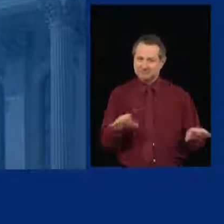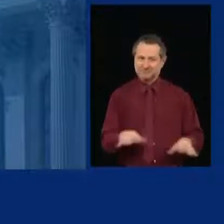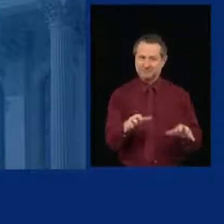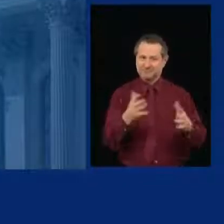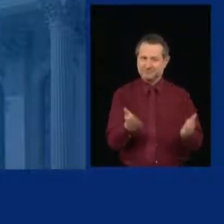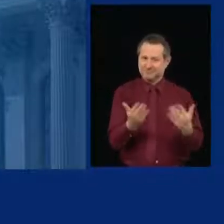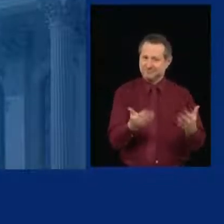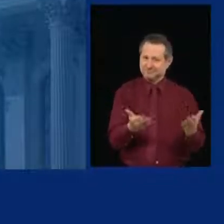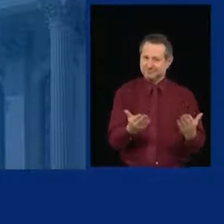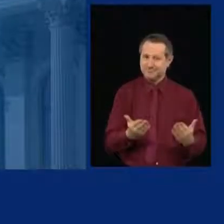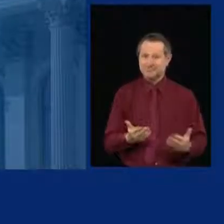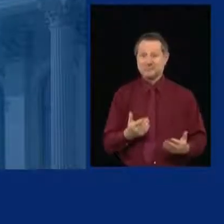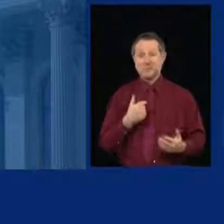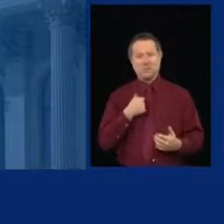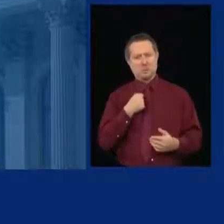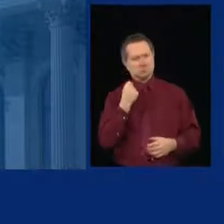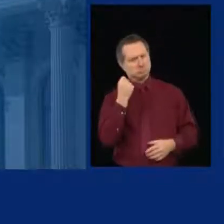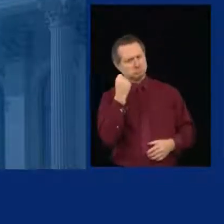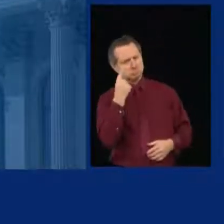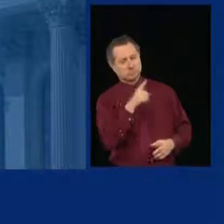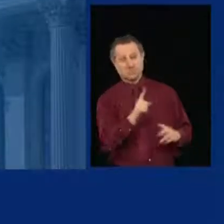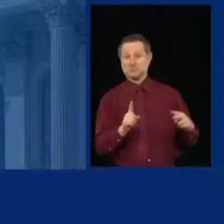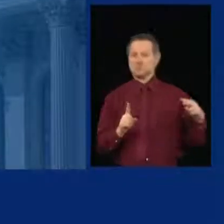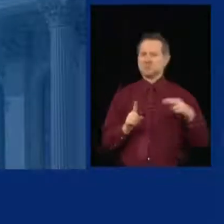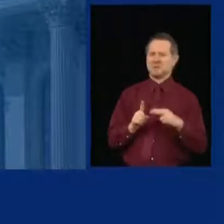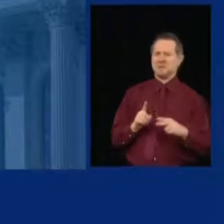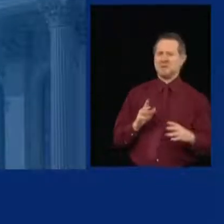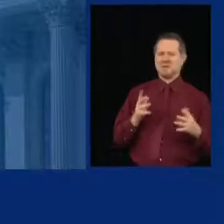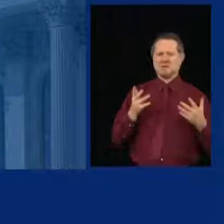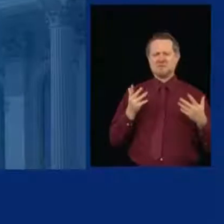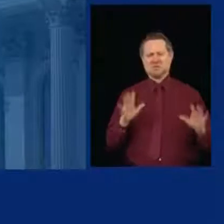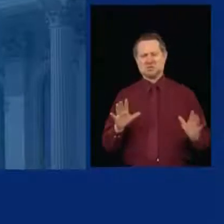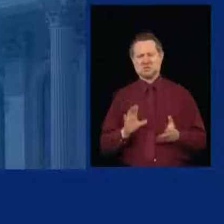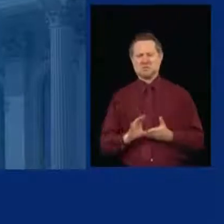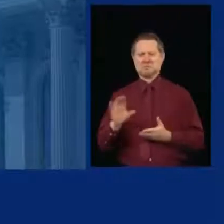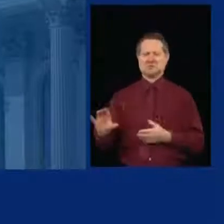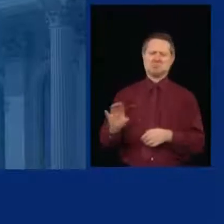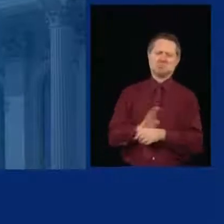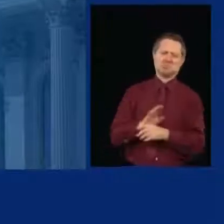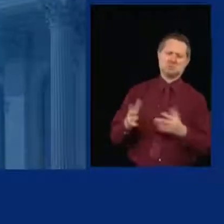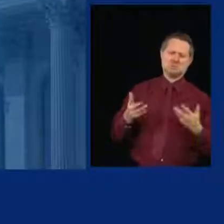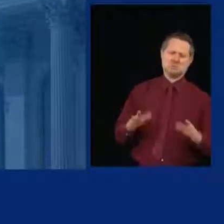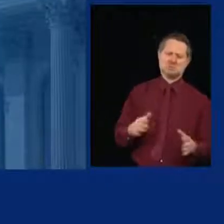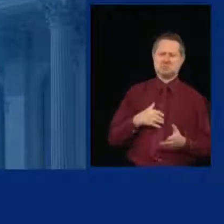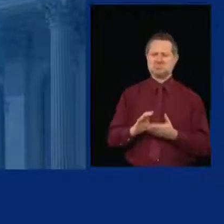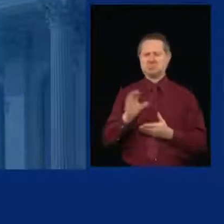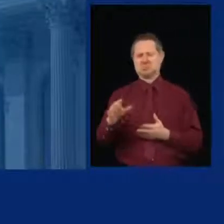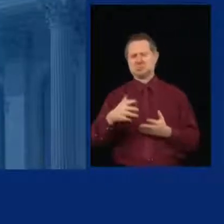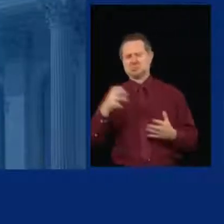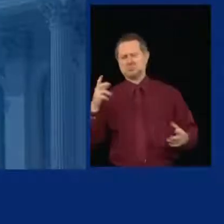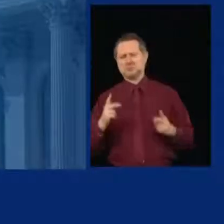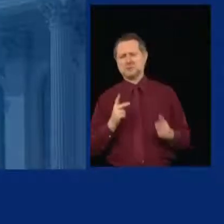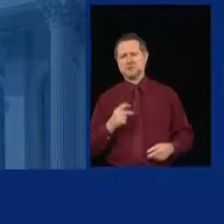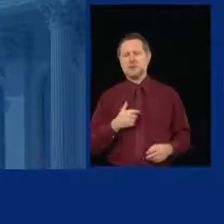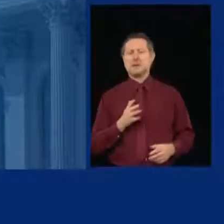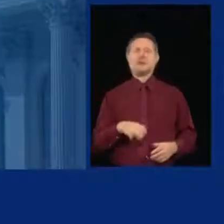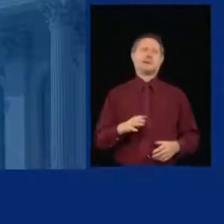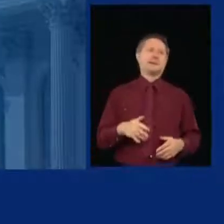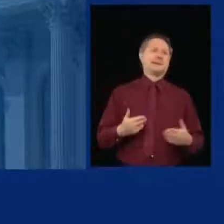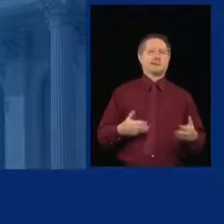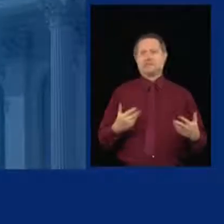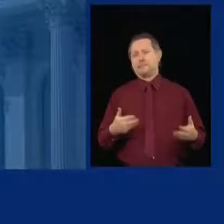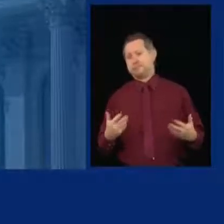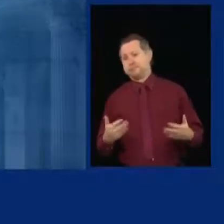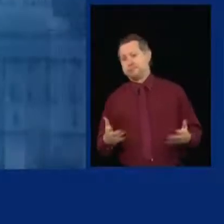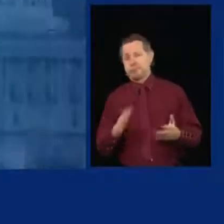I understand from their point of view, they say, well, we funded businesses, we funded millionaires. Yeah, good. That's nice. How about